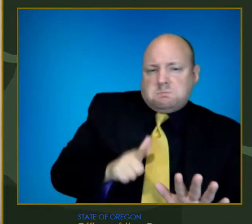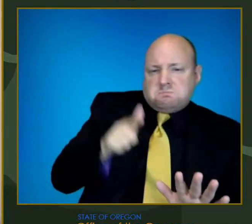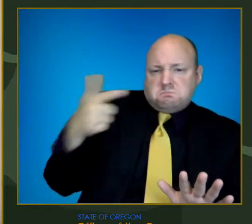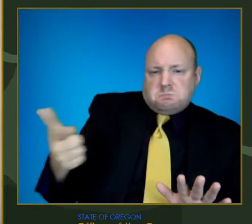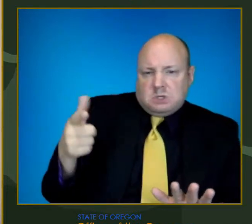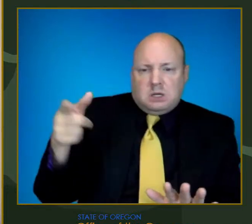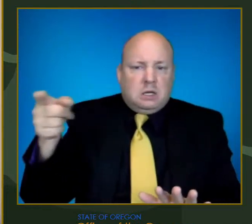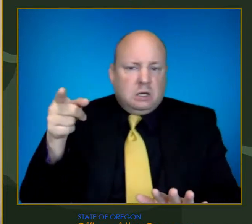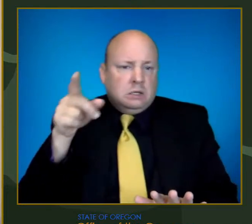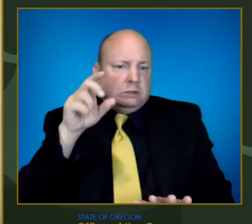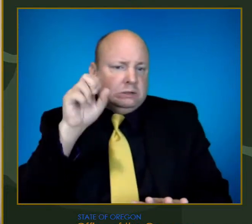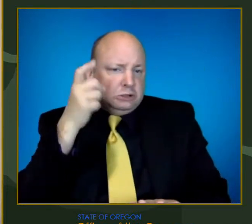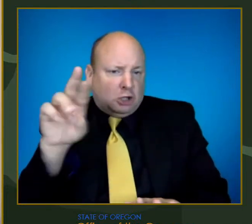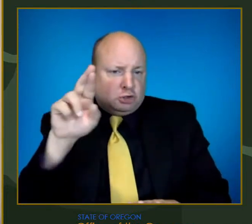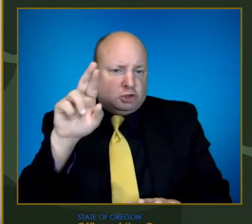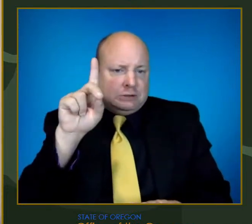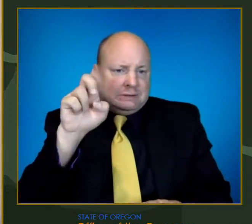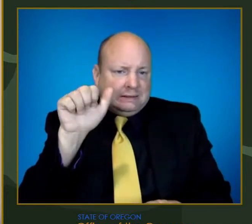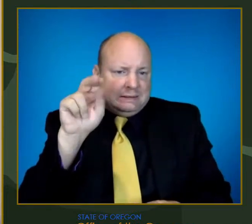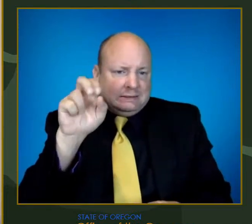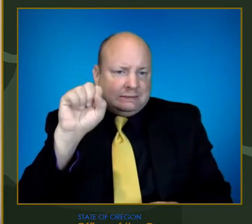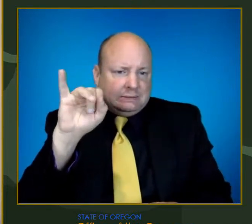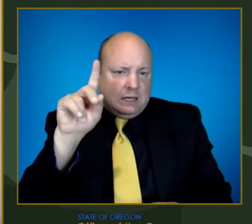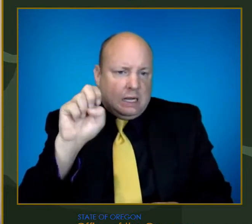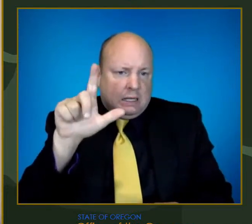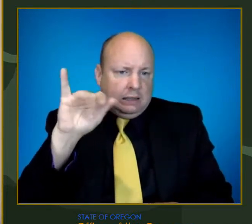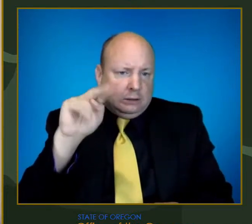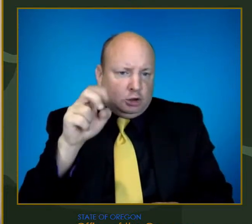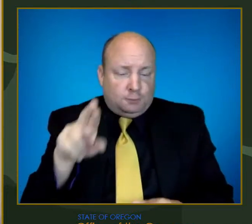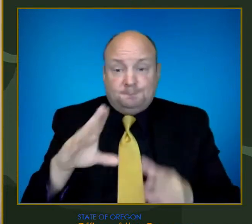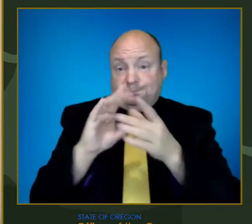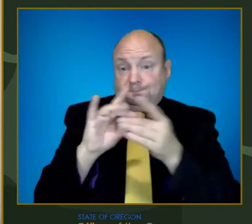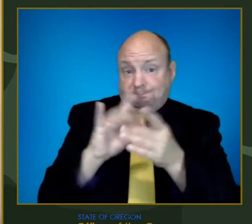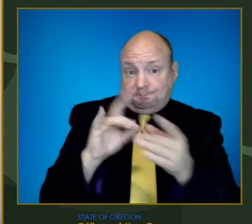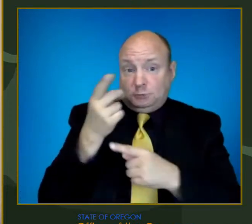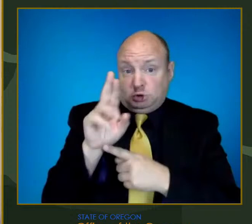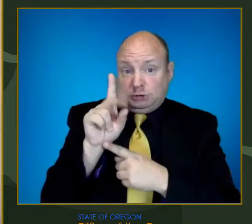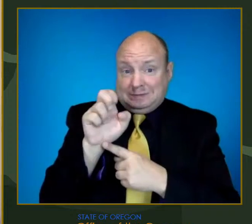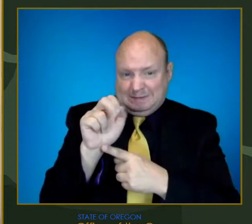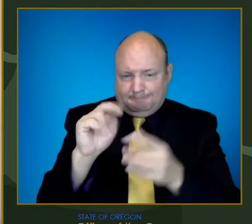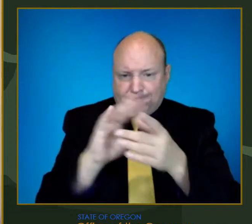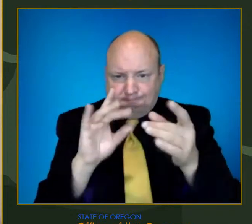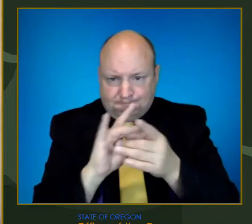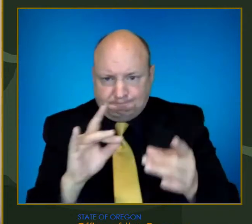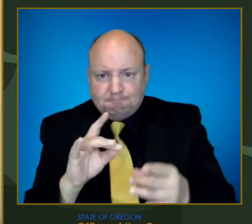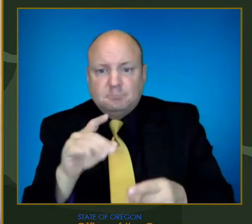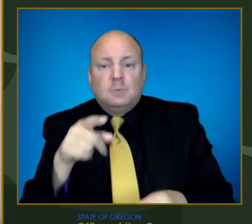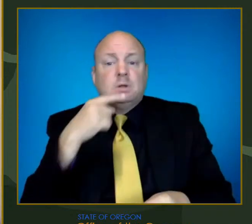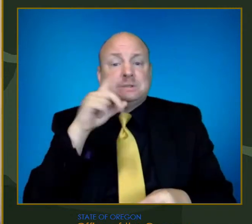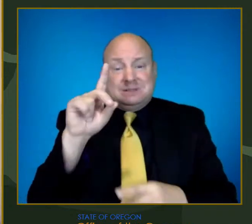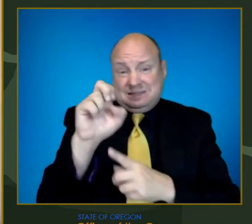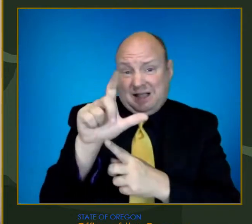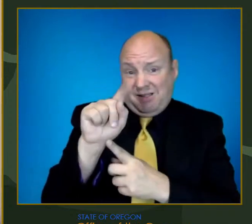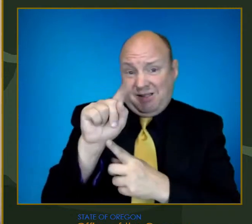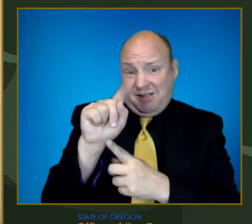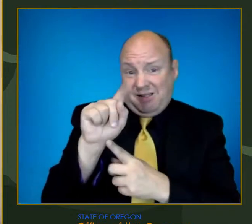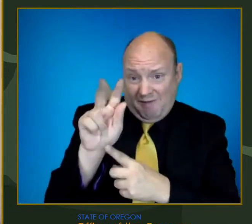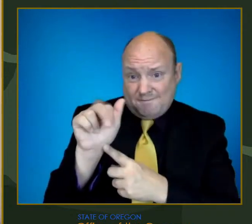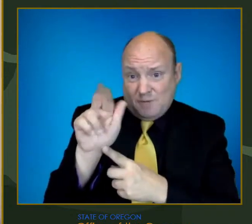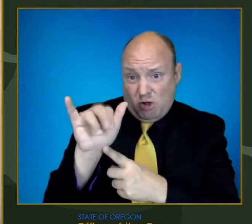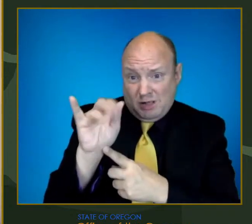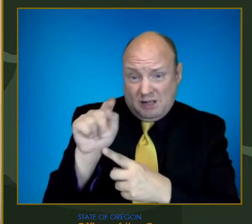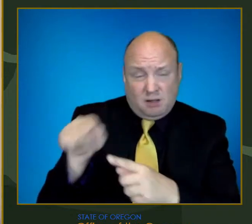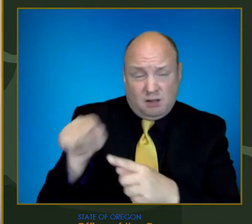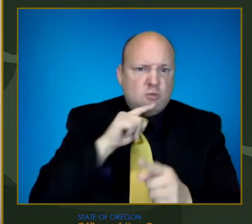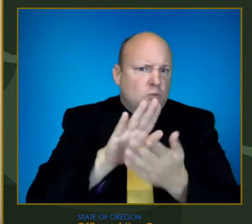Thank you, Director Allen. The grip of the Delta variant is tightening, and without a concerted effort by all Oregonians over the next several